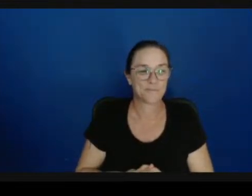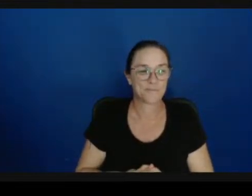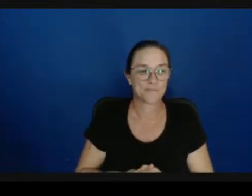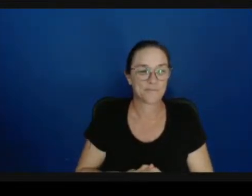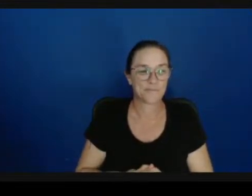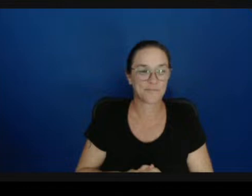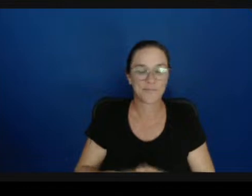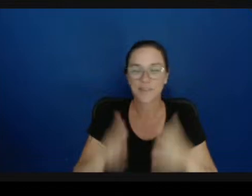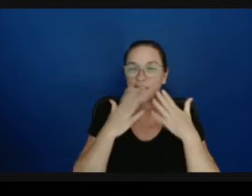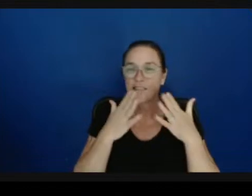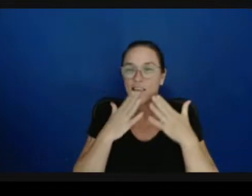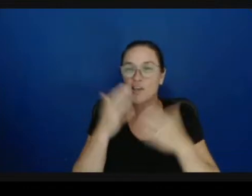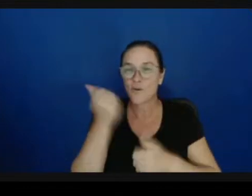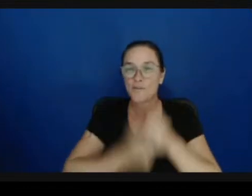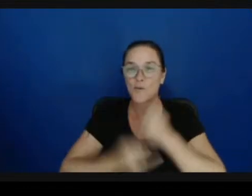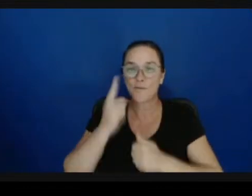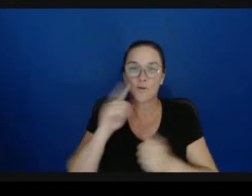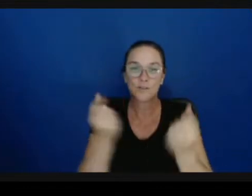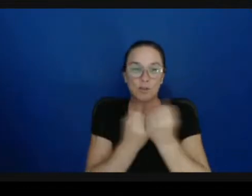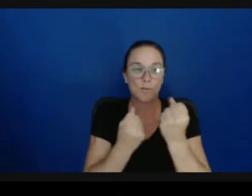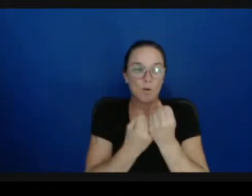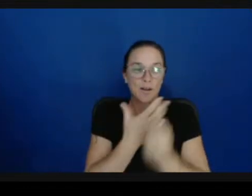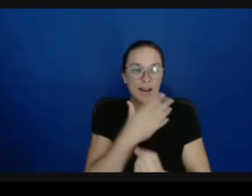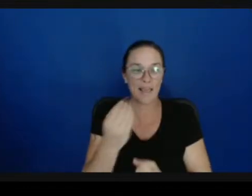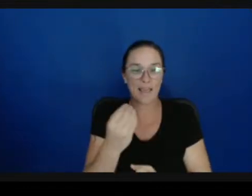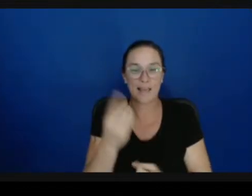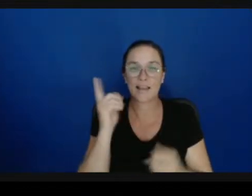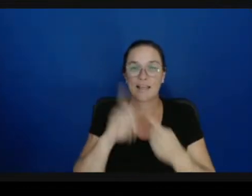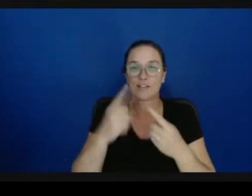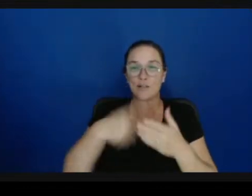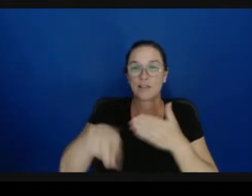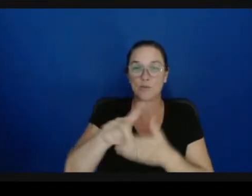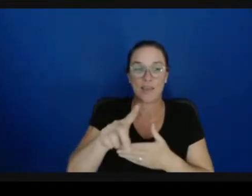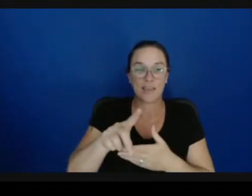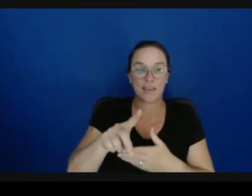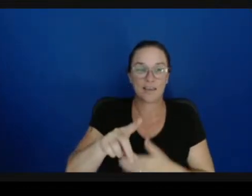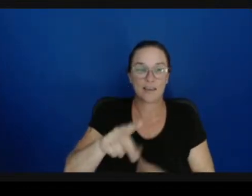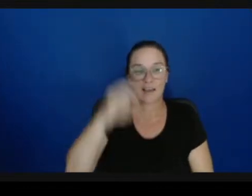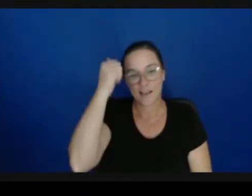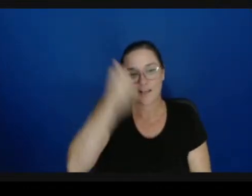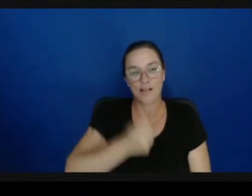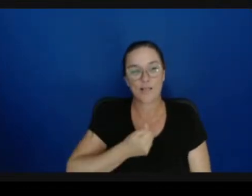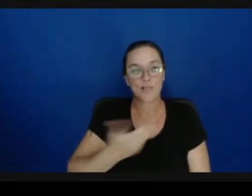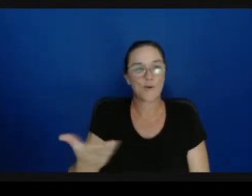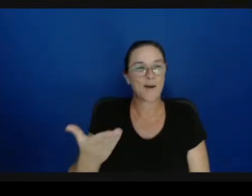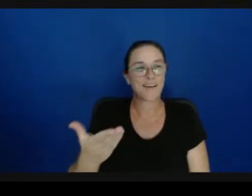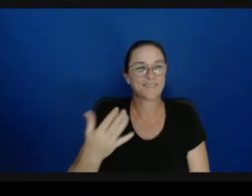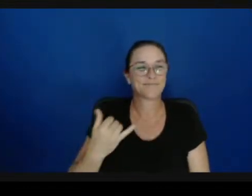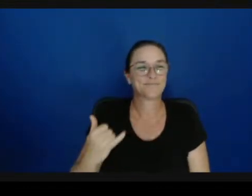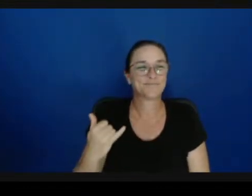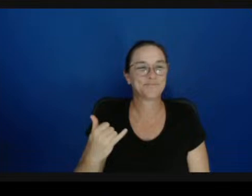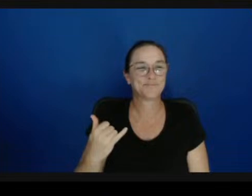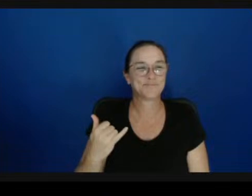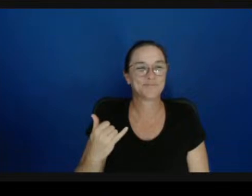Well, mahalo, everyone, for your support. And until next week, aloha.